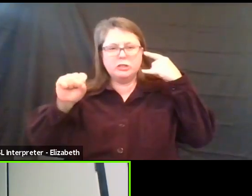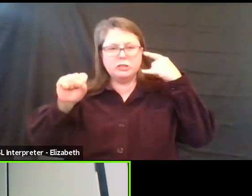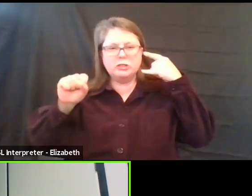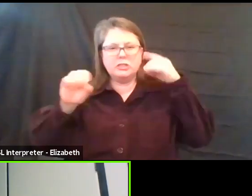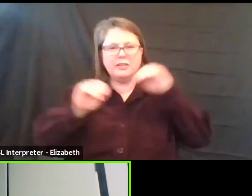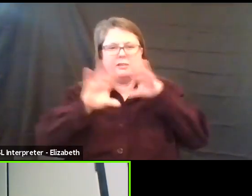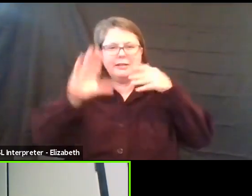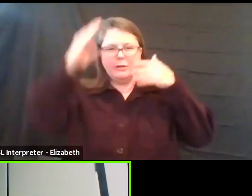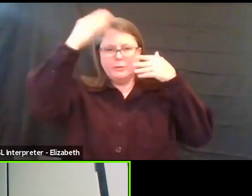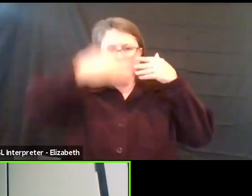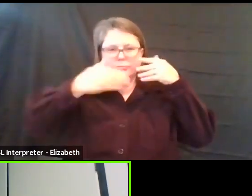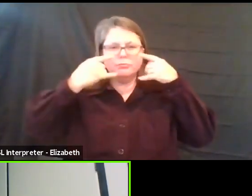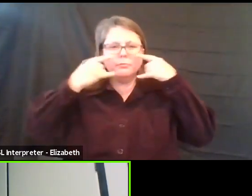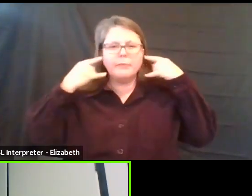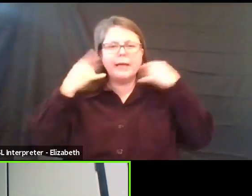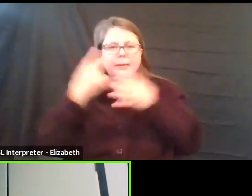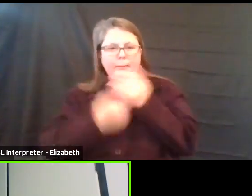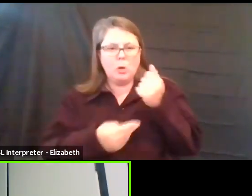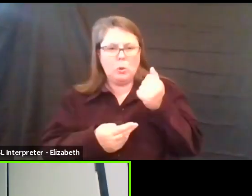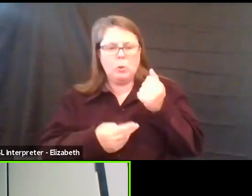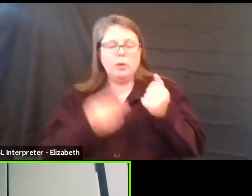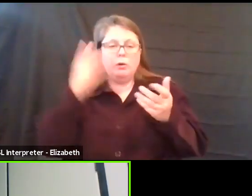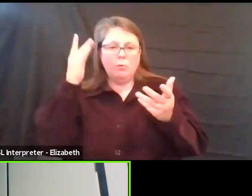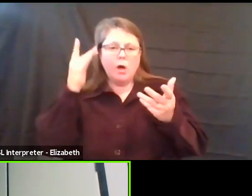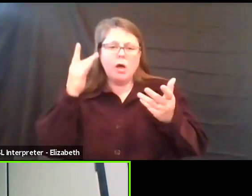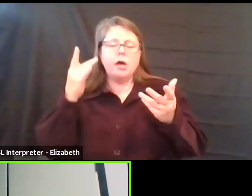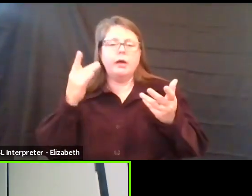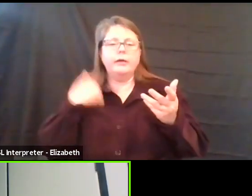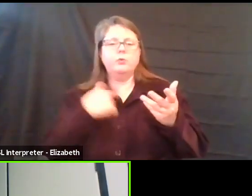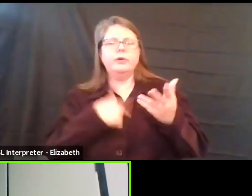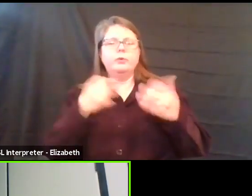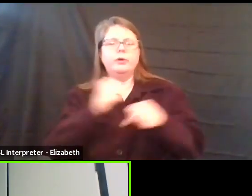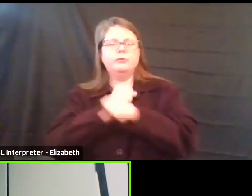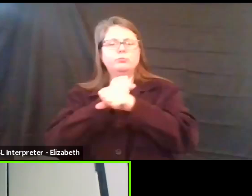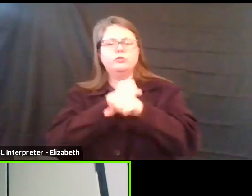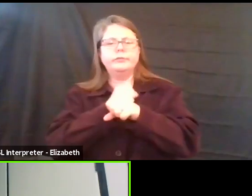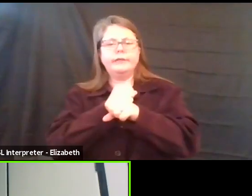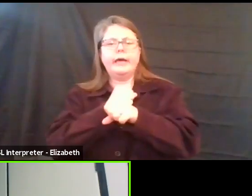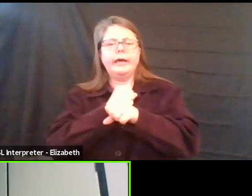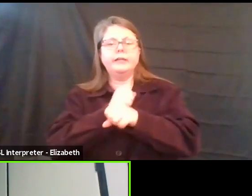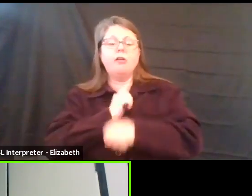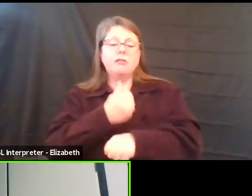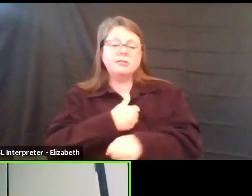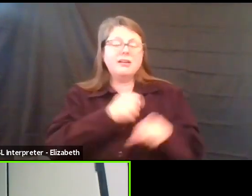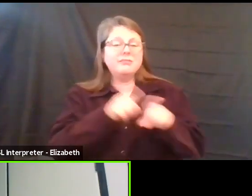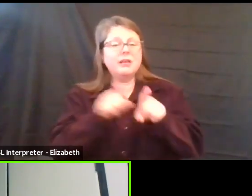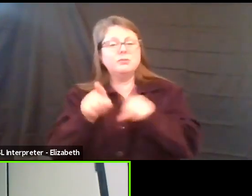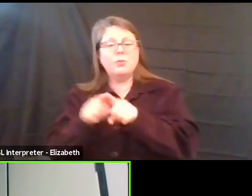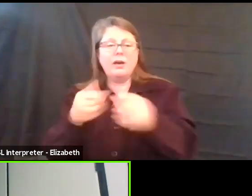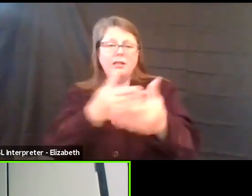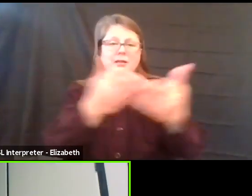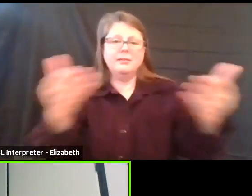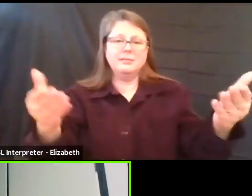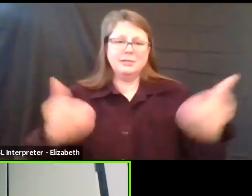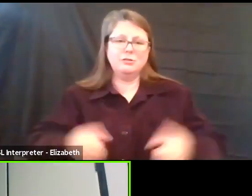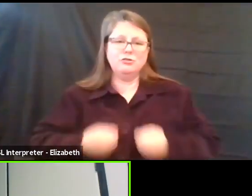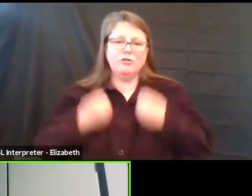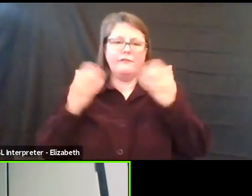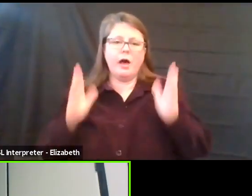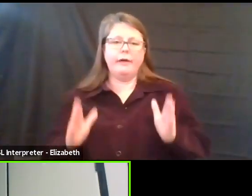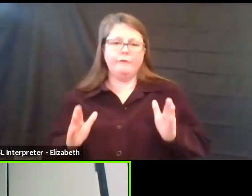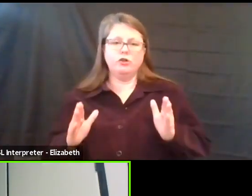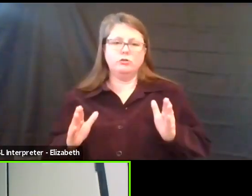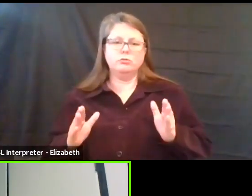of our staff, but also for the protection of survivors who are coming in to visit. But they will be there to be able